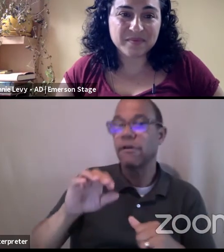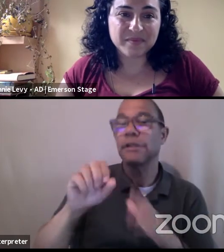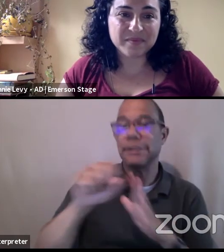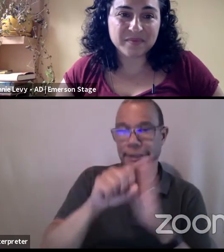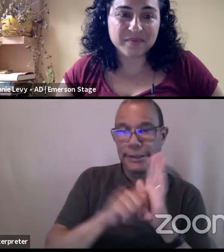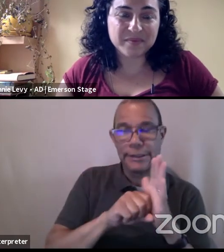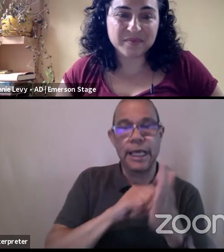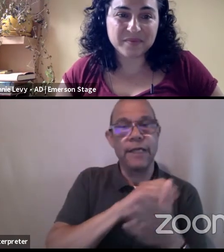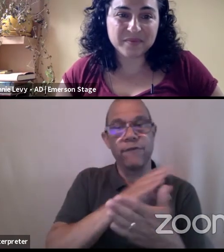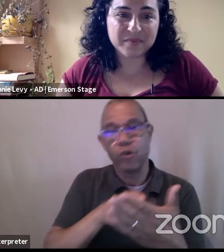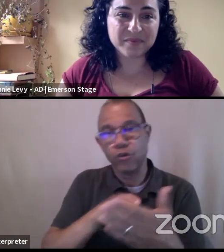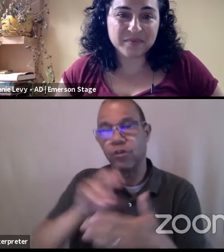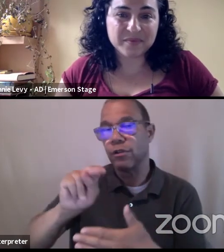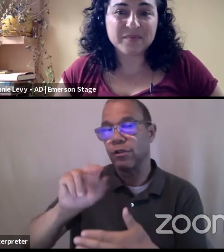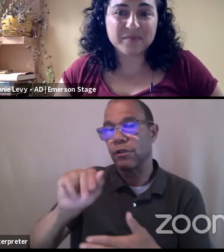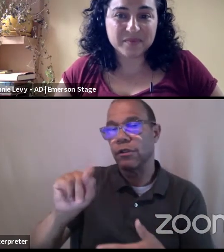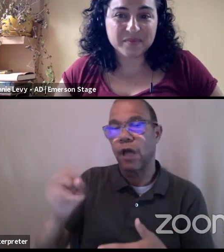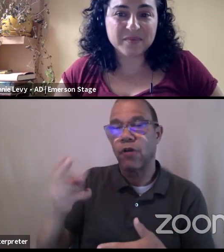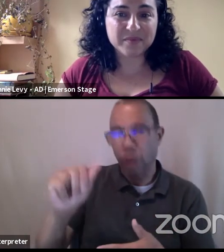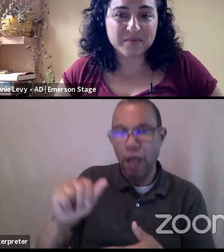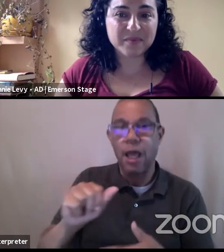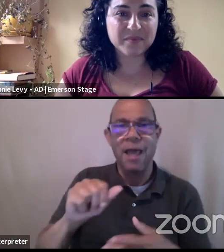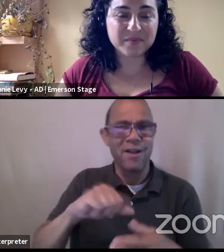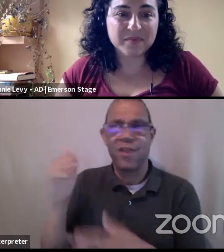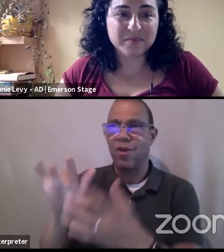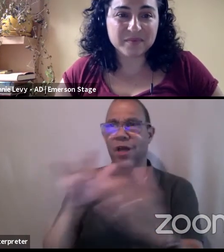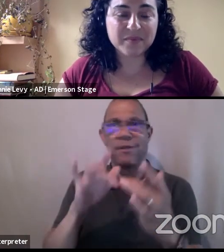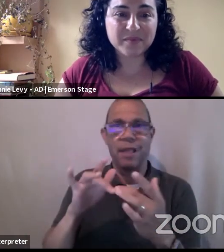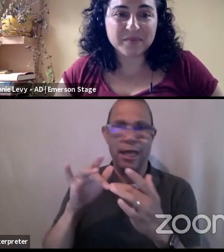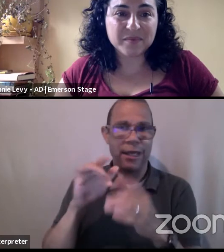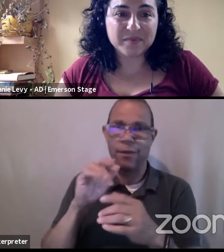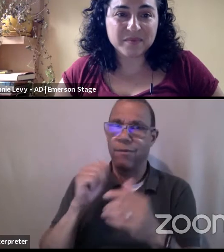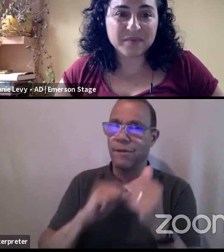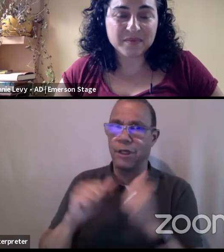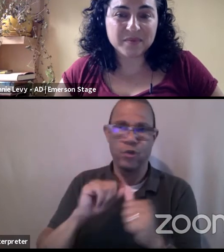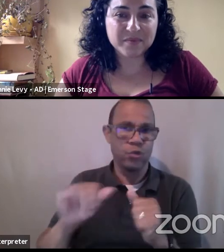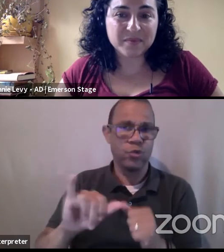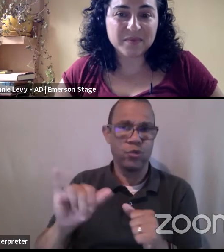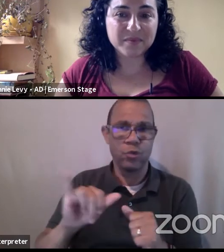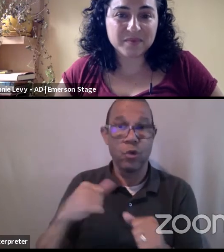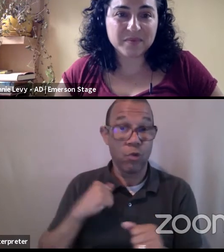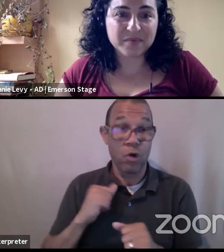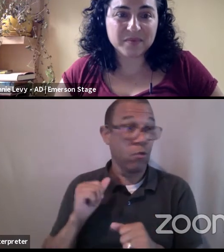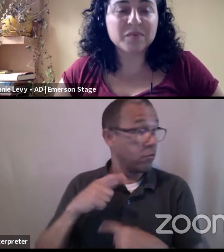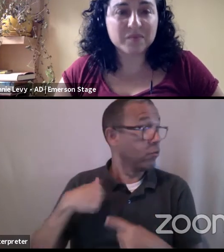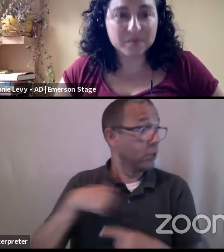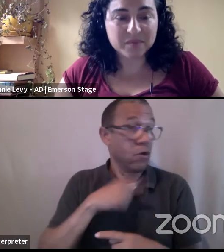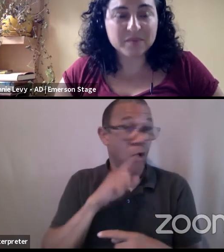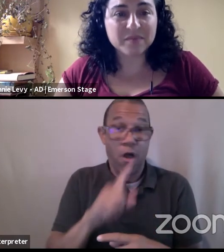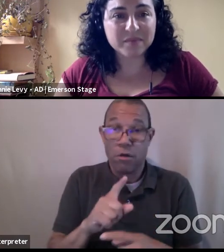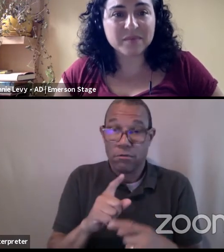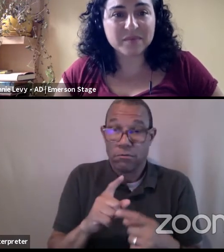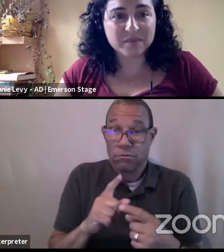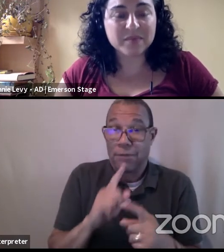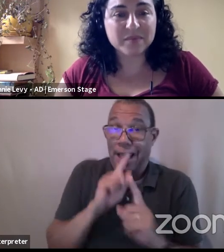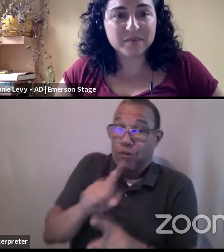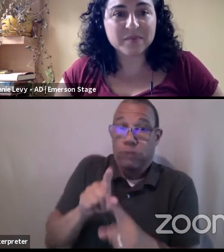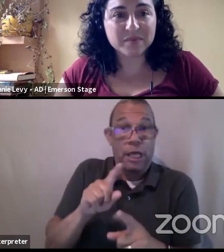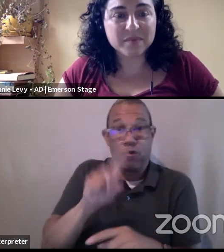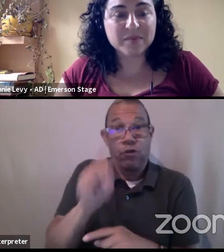some other online theater works. We're all answering this question. This is really good. We haven't stopped.